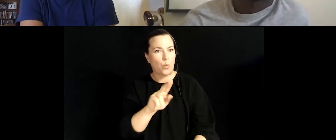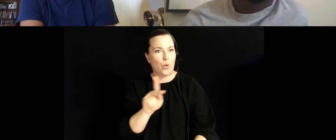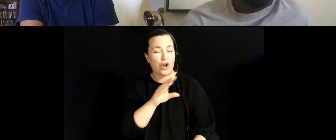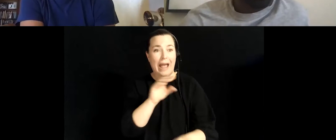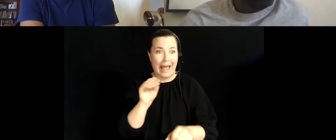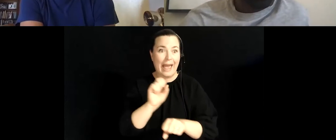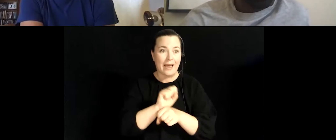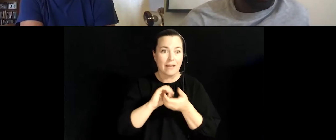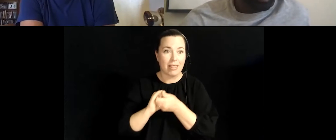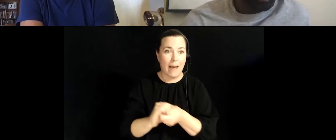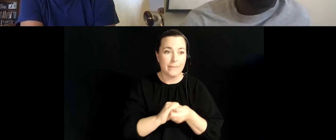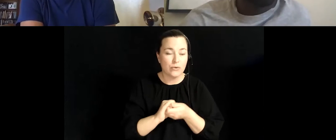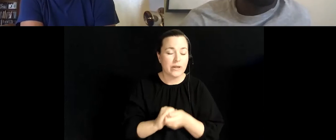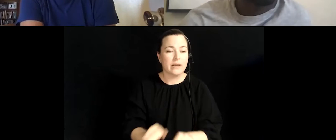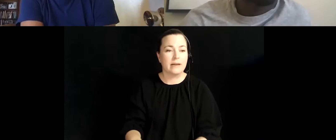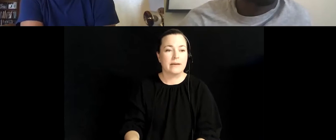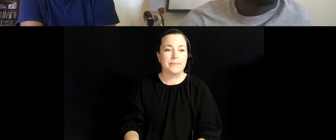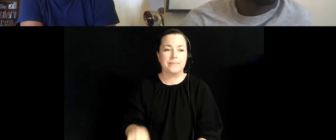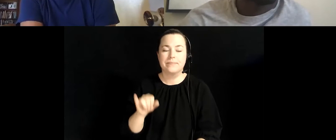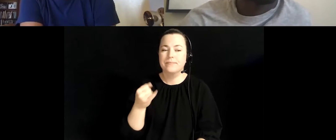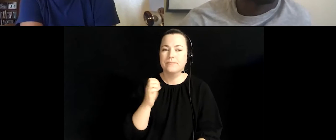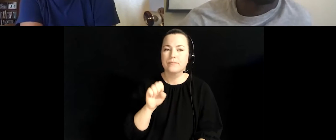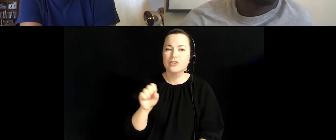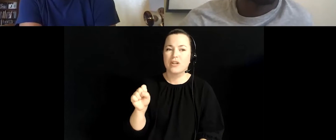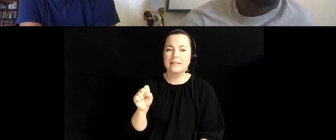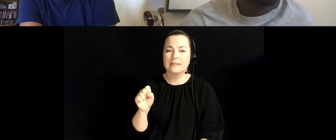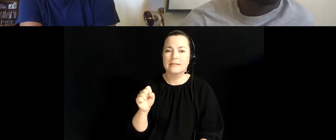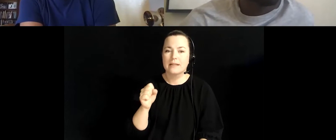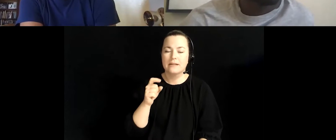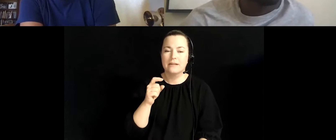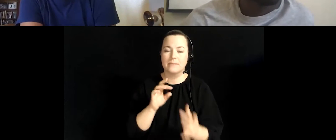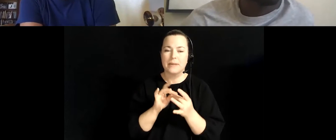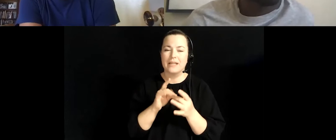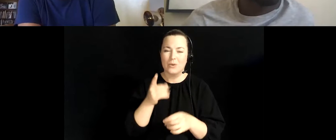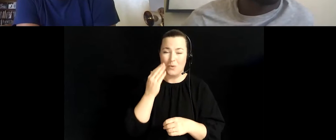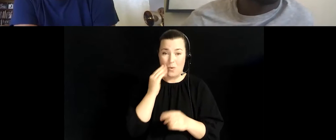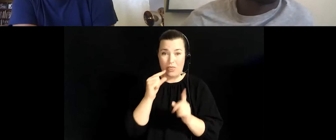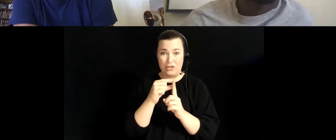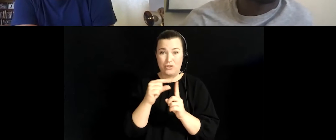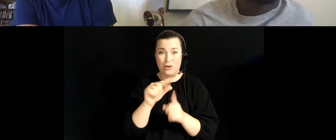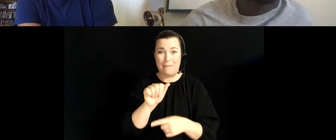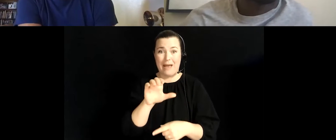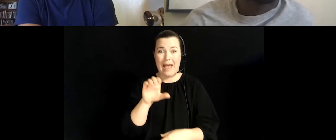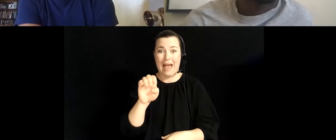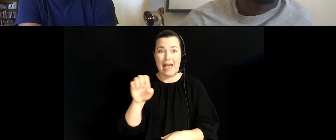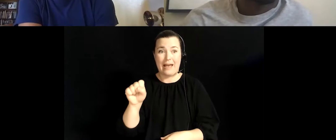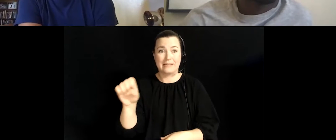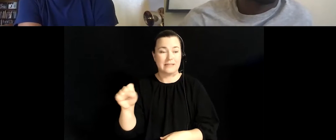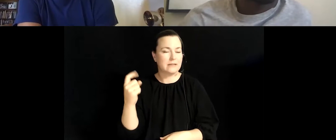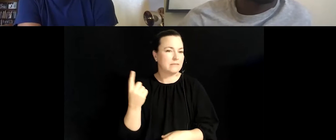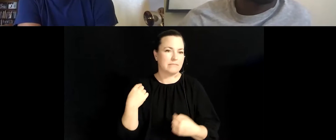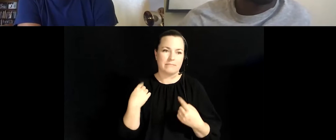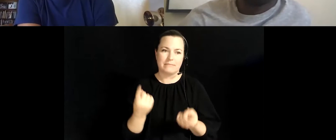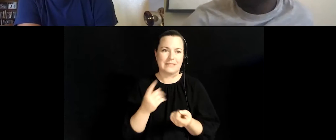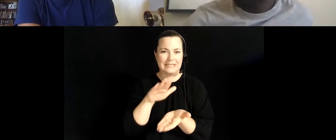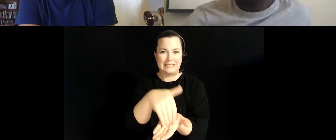I mean, the term access has continued to be very central in my work. And I